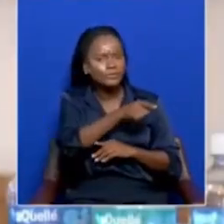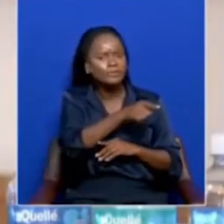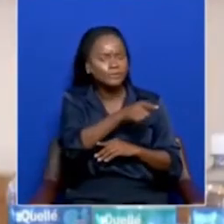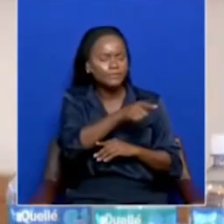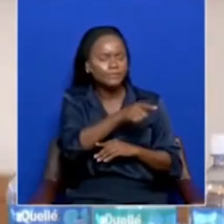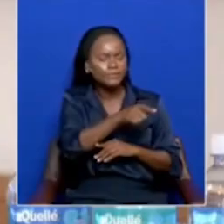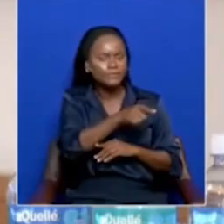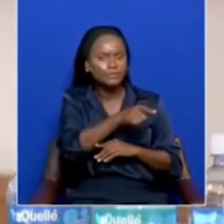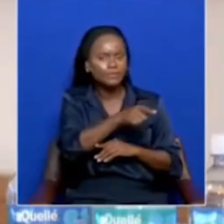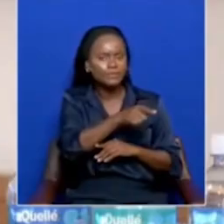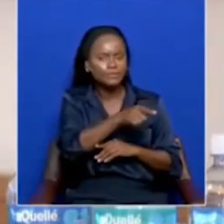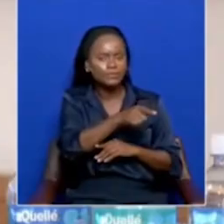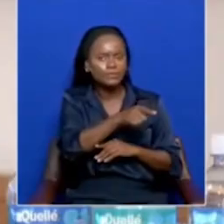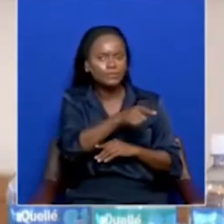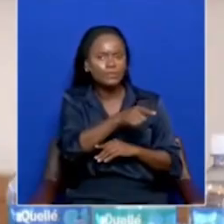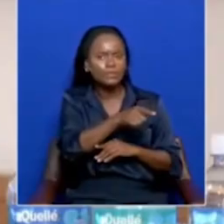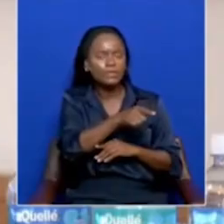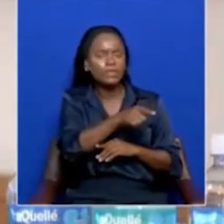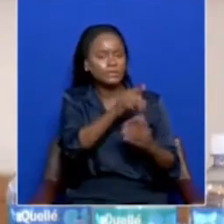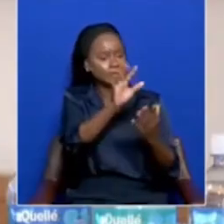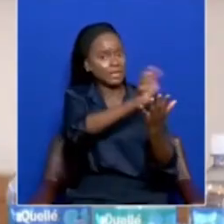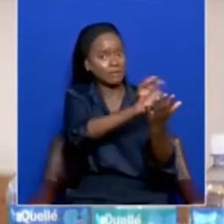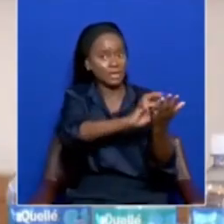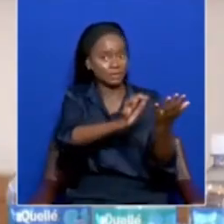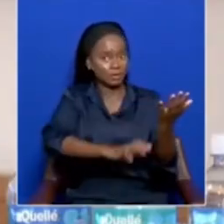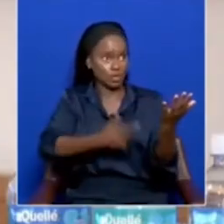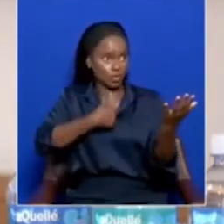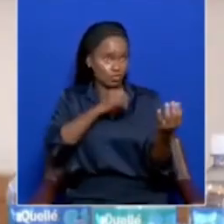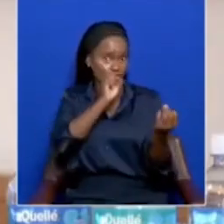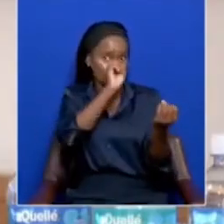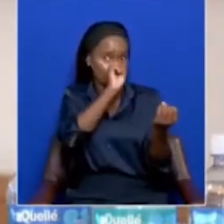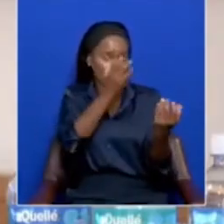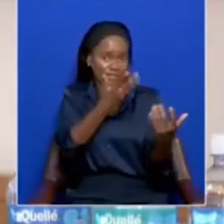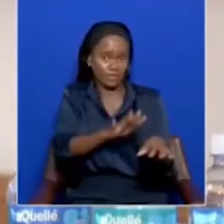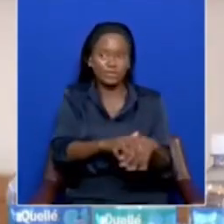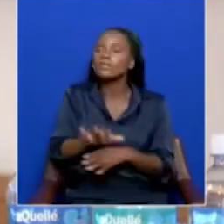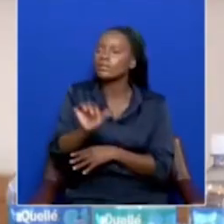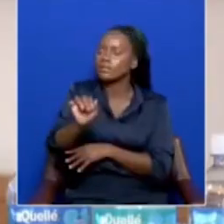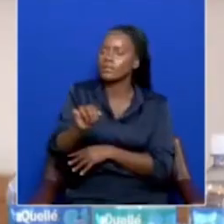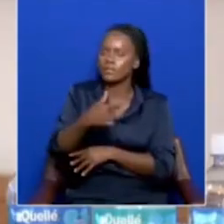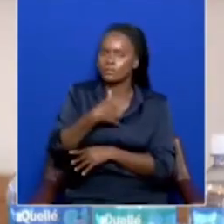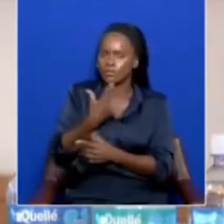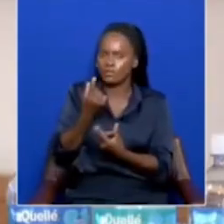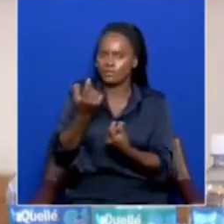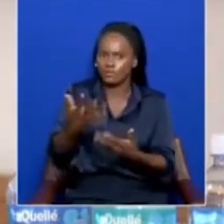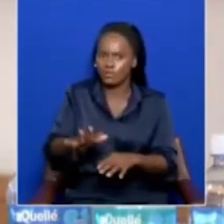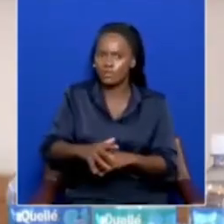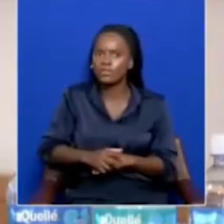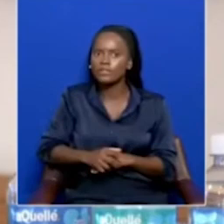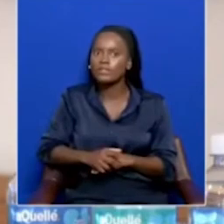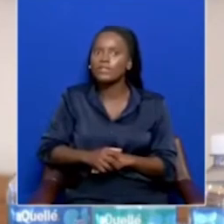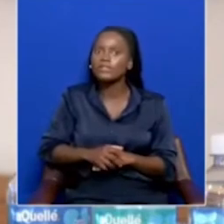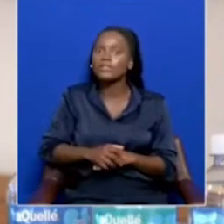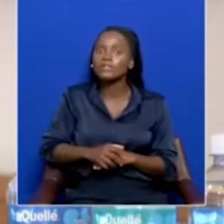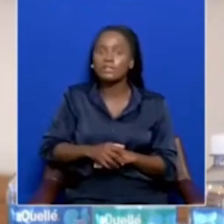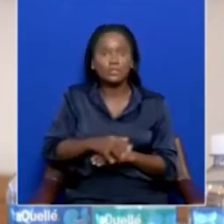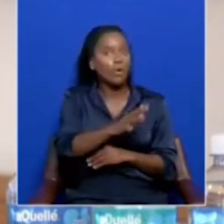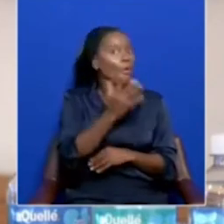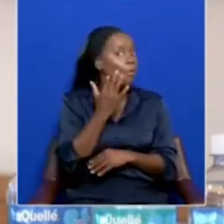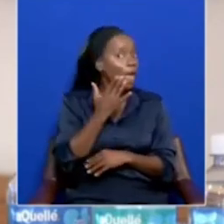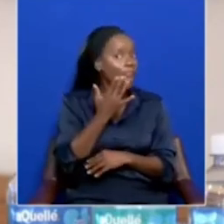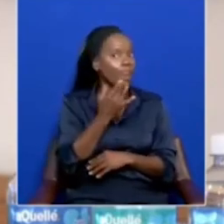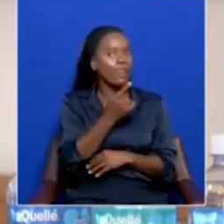Yes, I did. Chair. And is this the time you then went into the witness protection program you said you are still a part